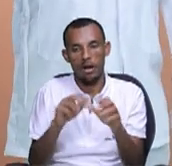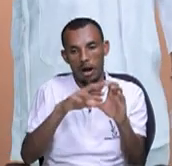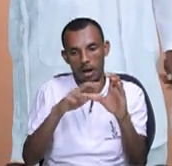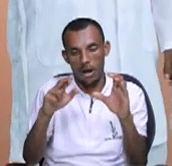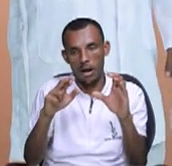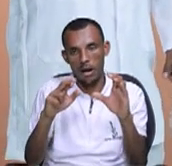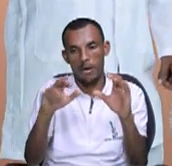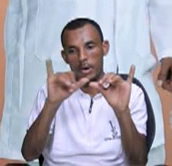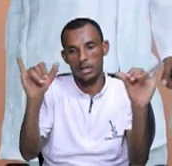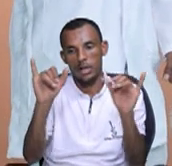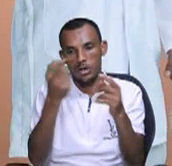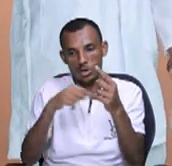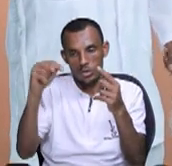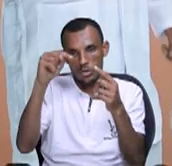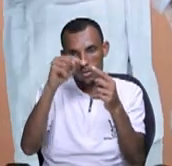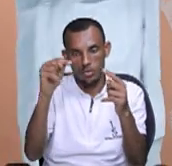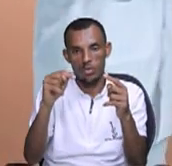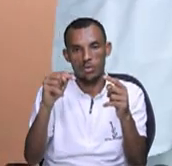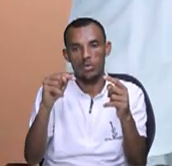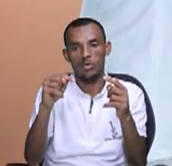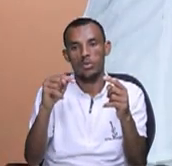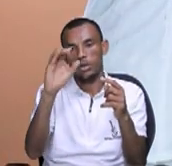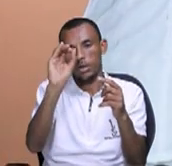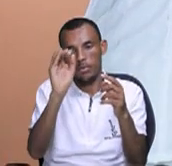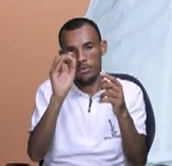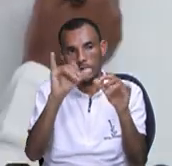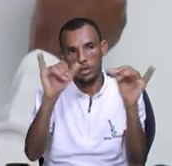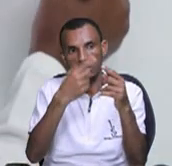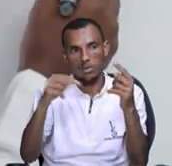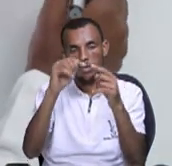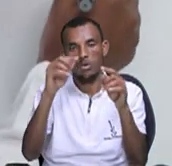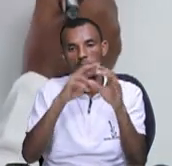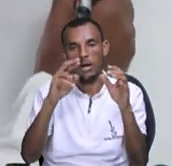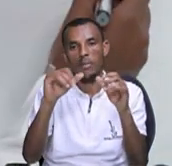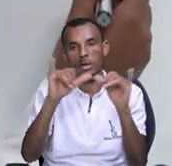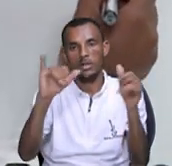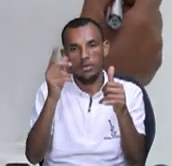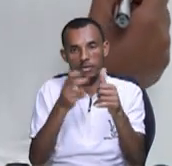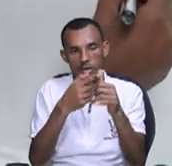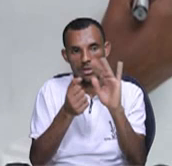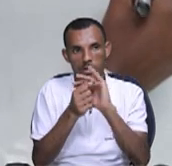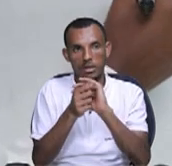radian measure to degree and degree measure to radian measure. The first example,